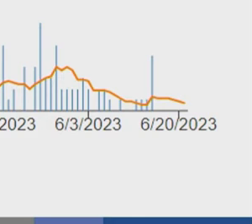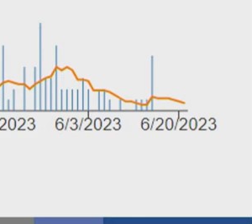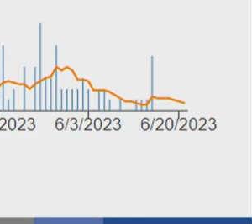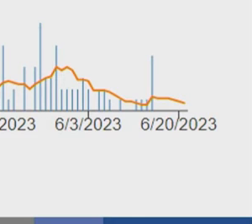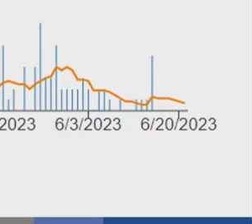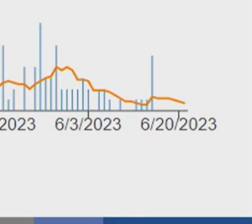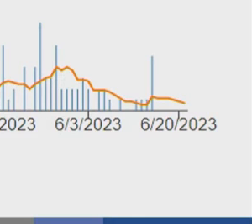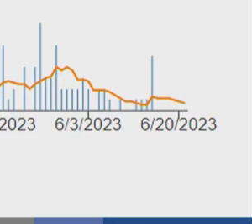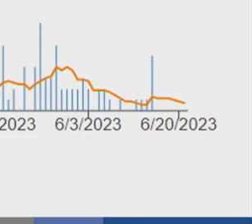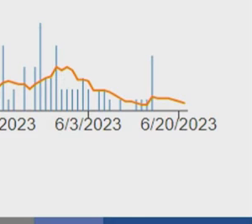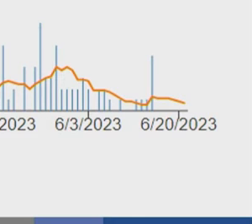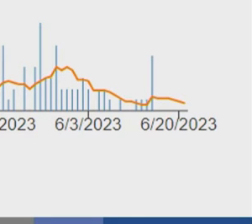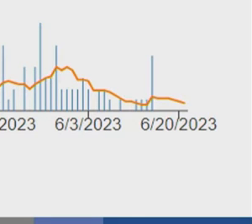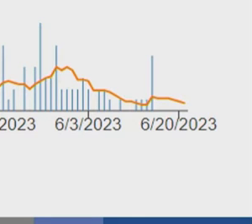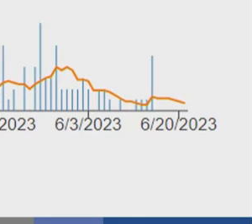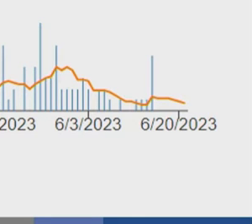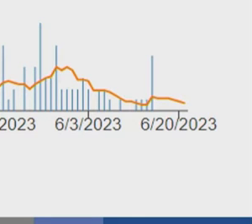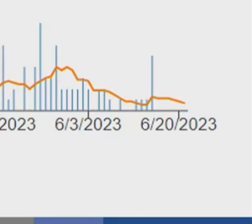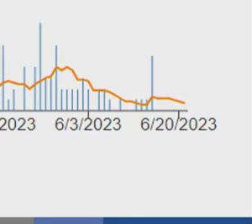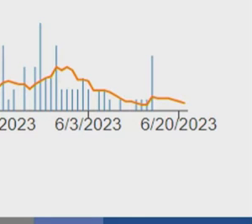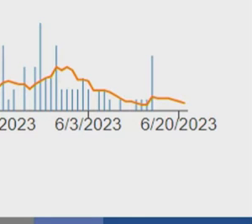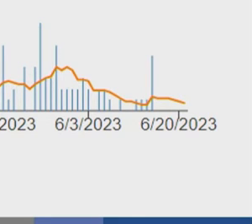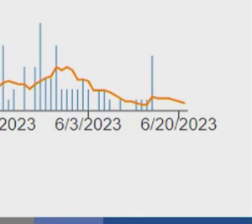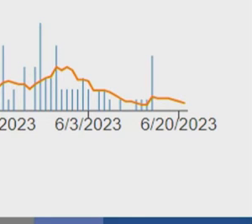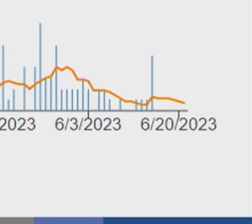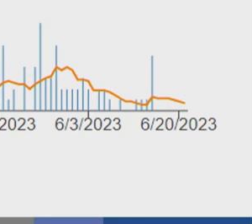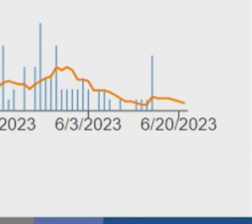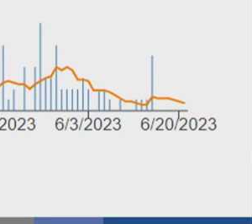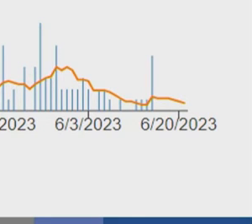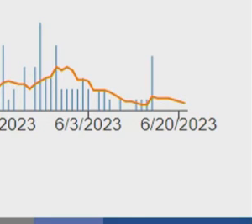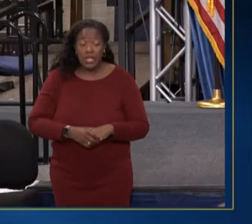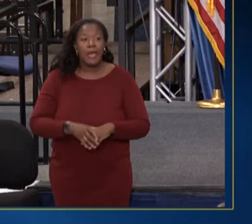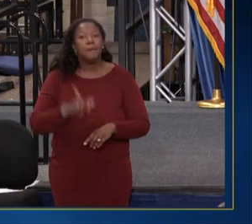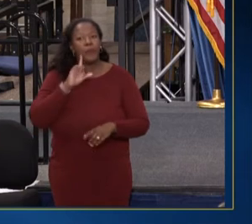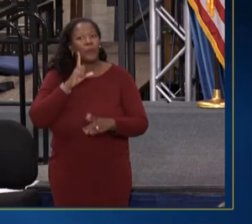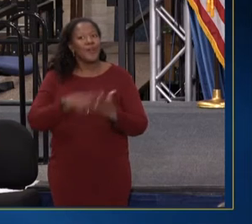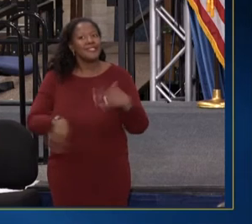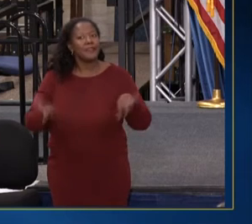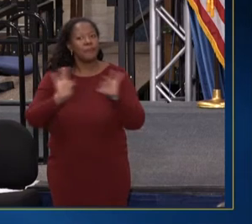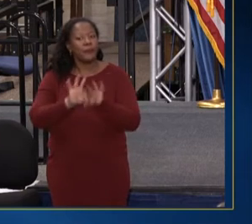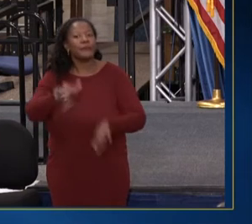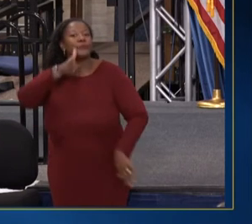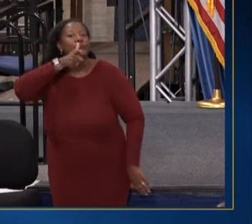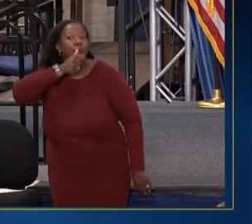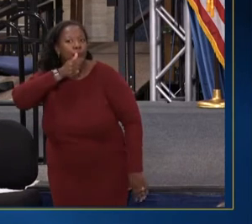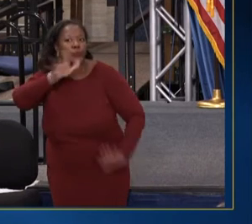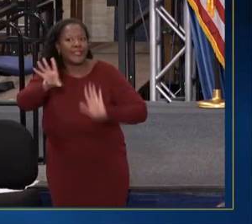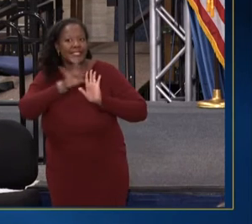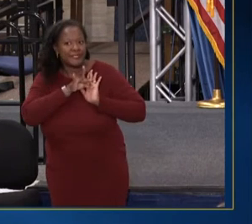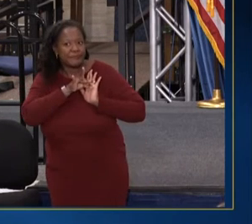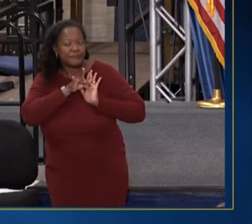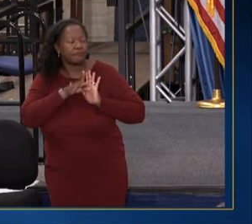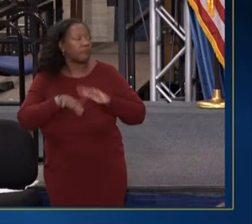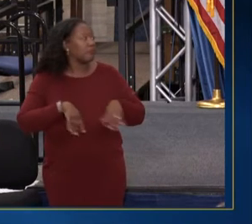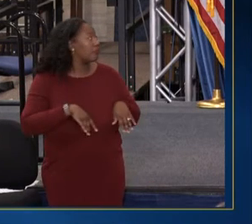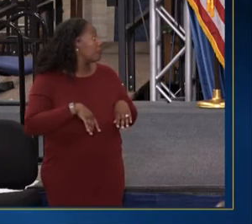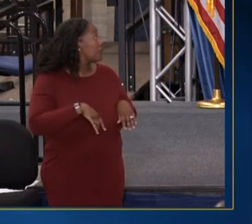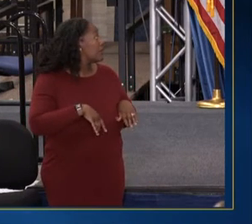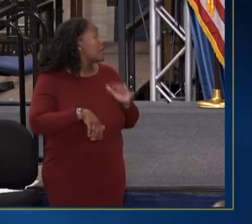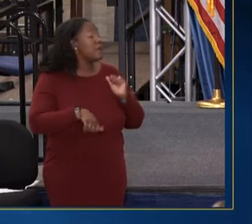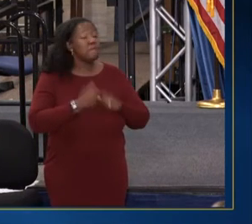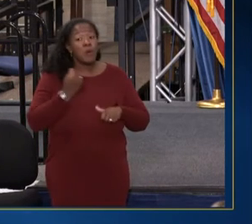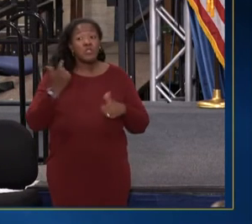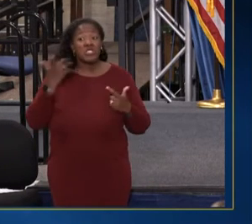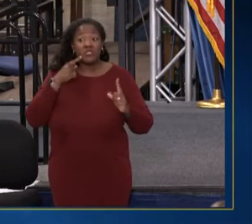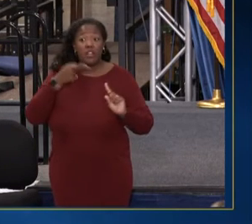zero. But what's important is not only the number, but also the who. So the majority of these are happening in cisgender